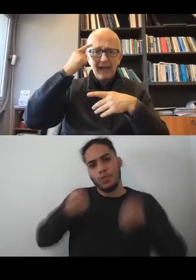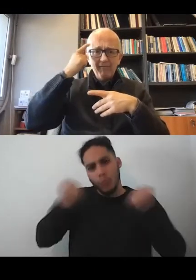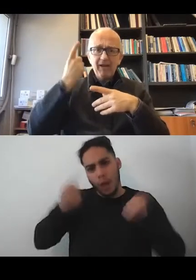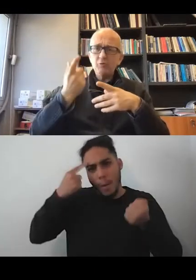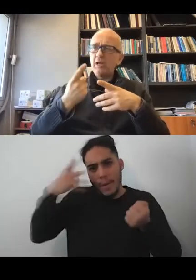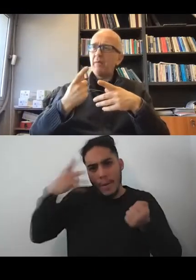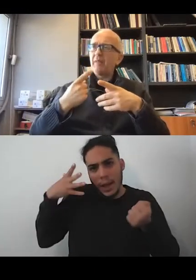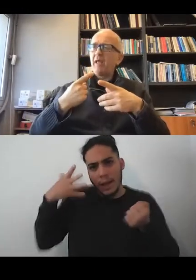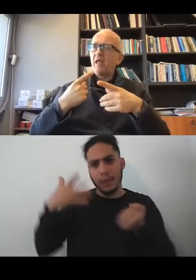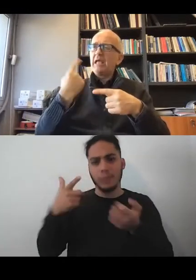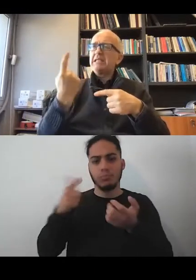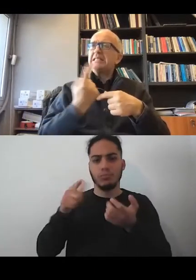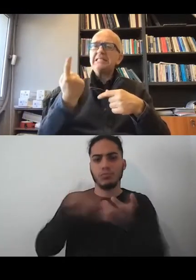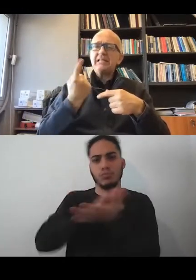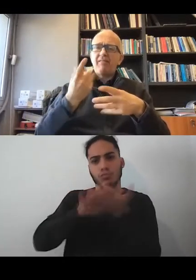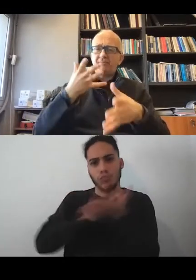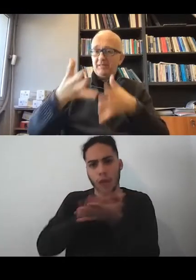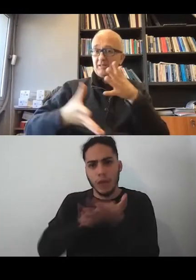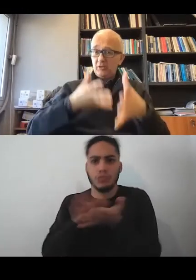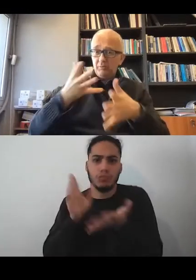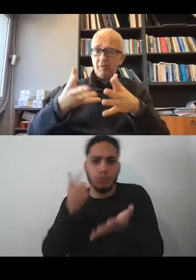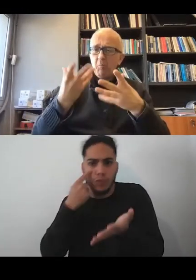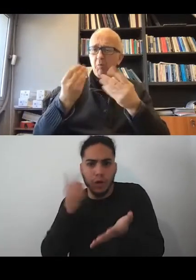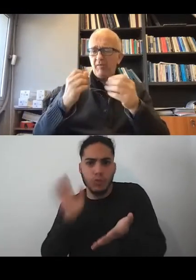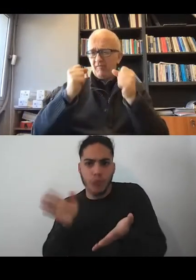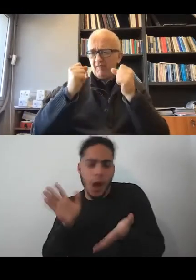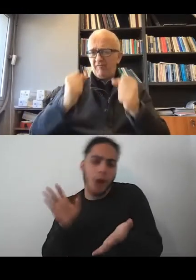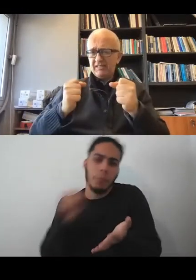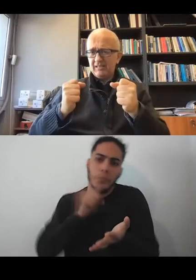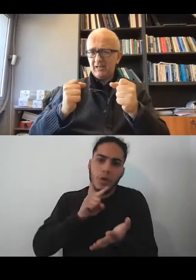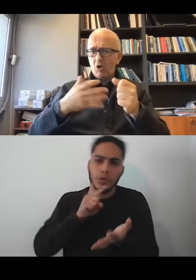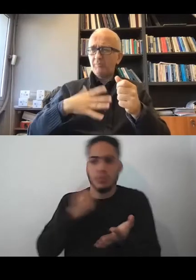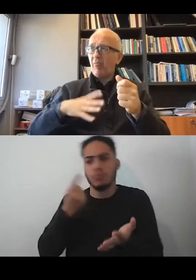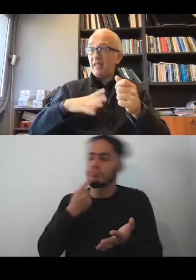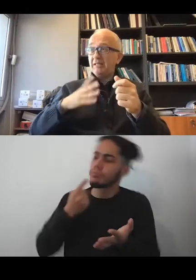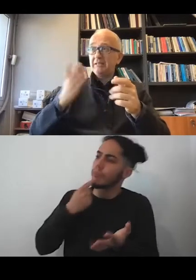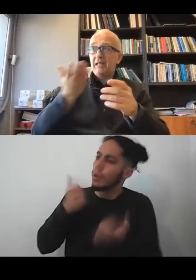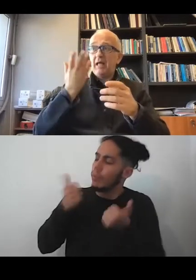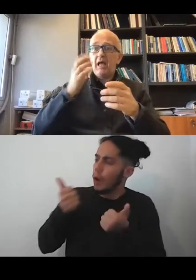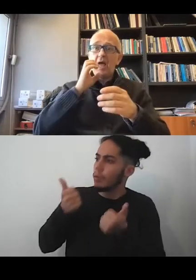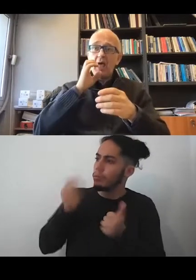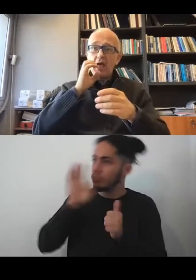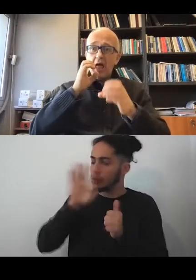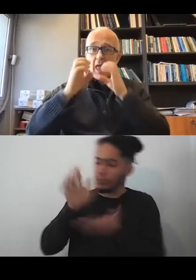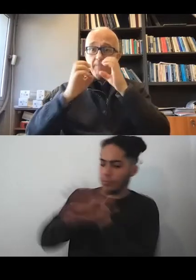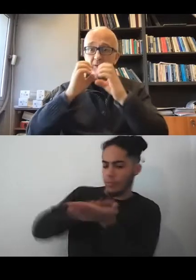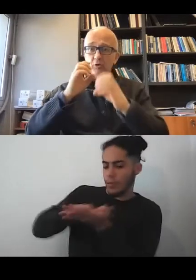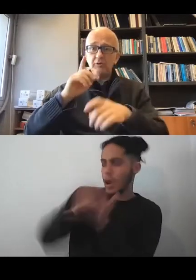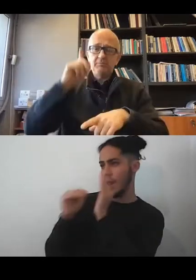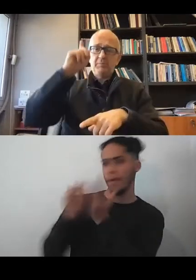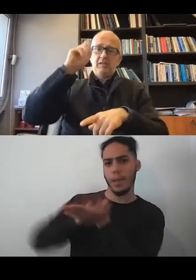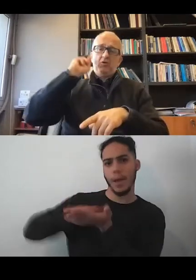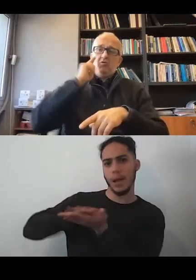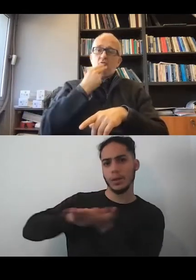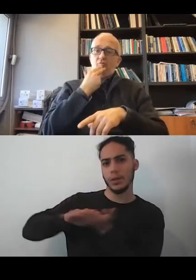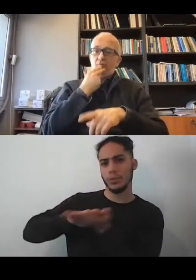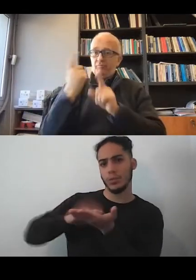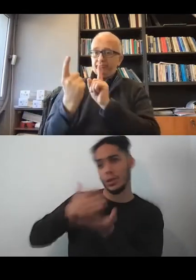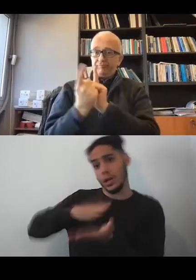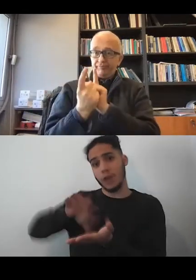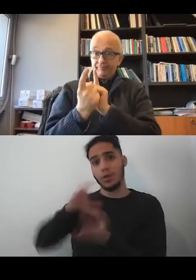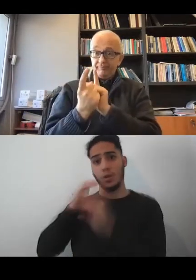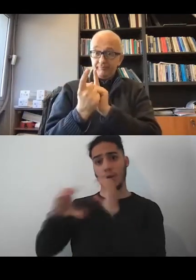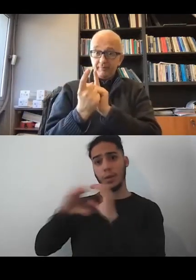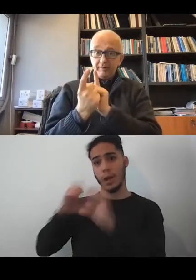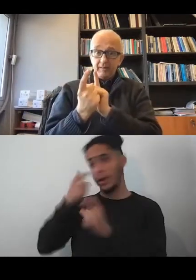used on a very basic level when you want to communicate with a deaf person, or when you want to